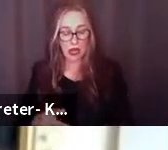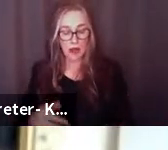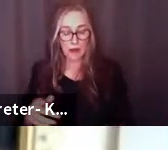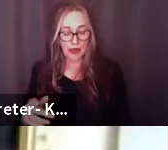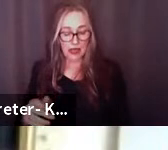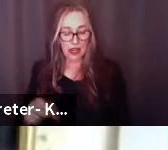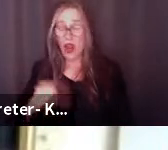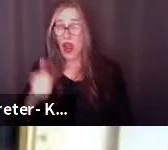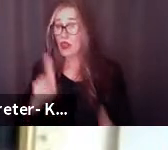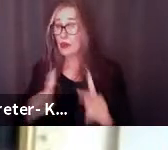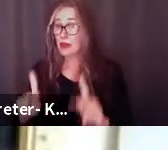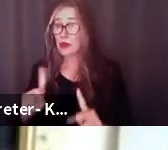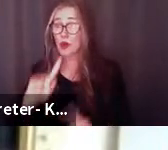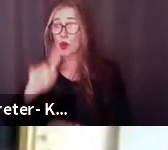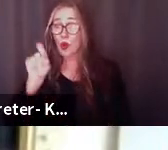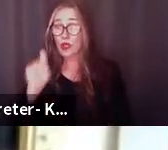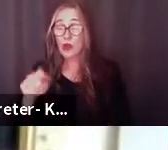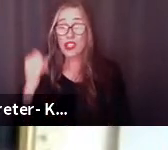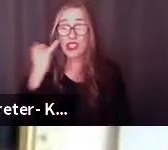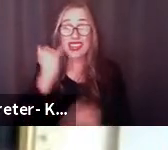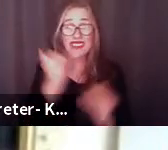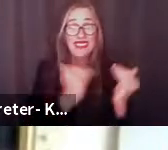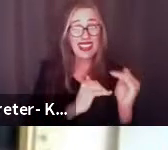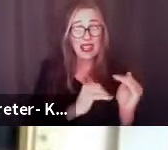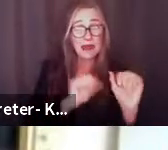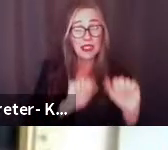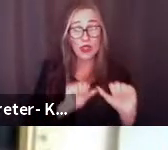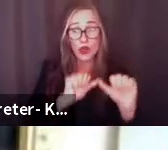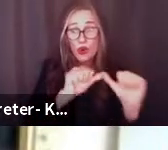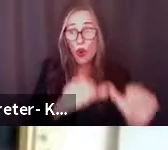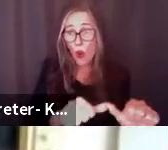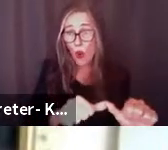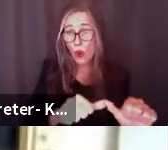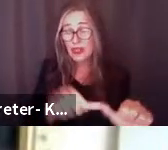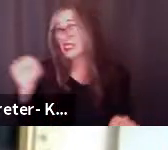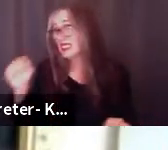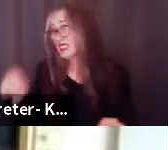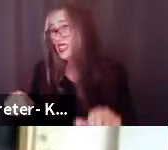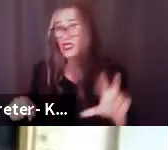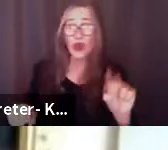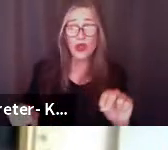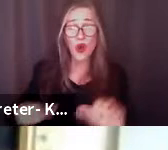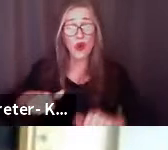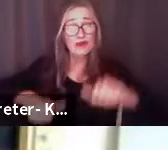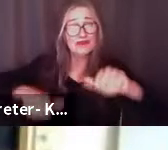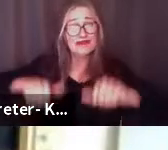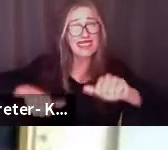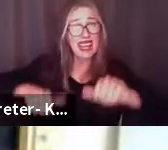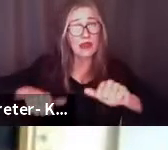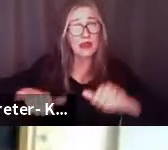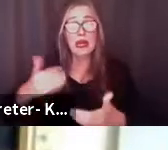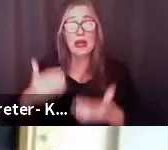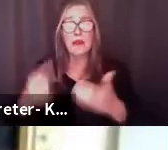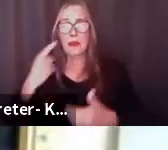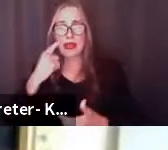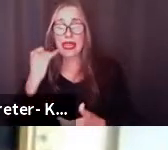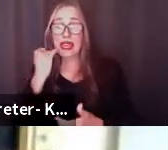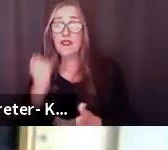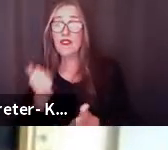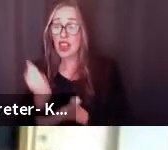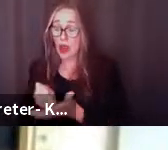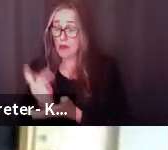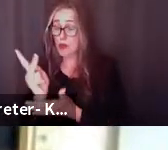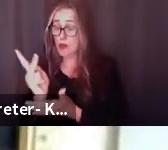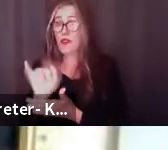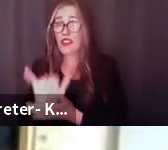question whether any of the limits they talk about would hold and there are reasons to think it much more likely that approving gene editing for